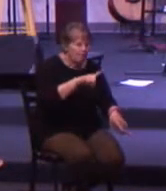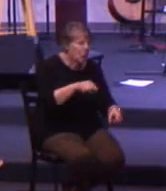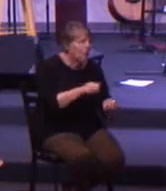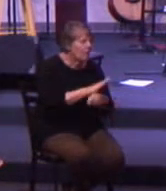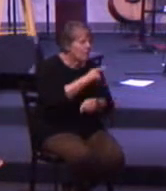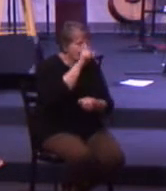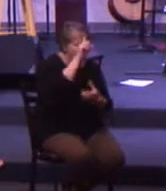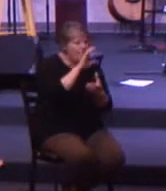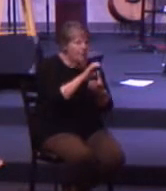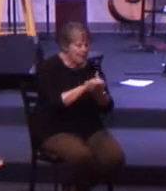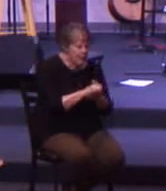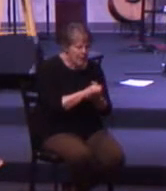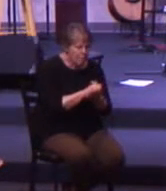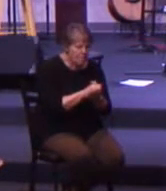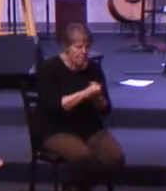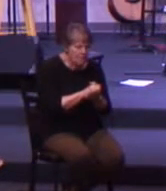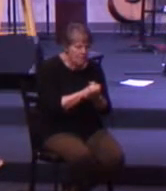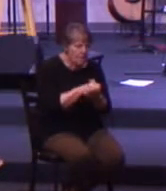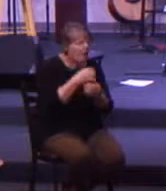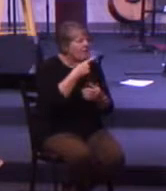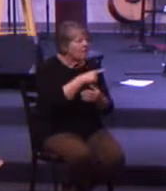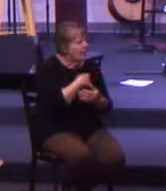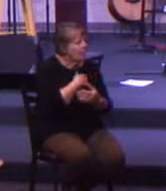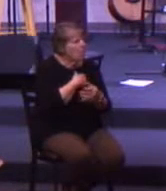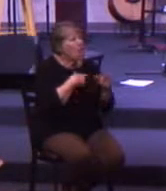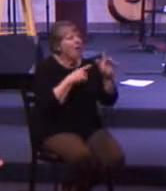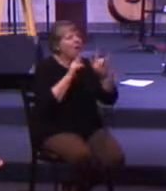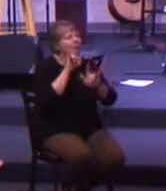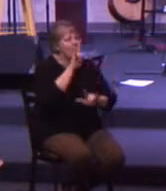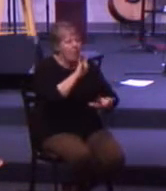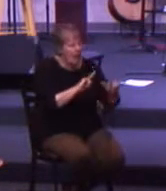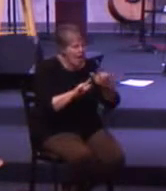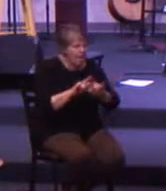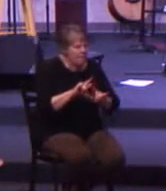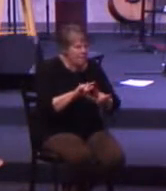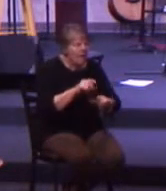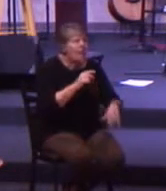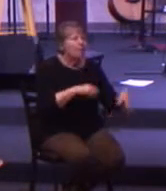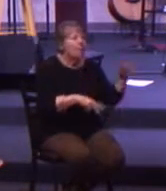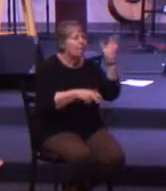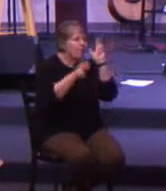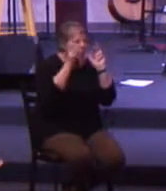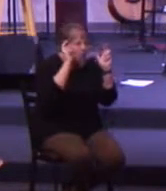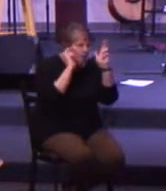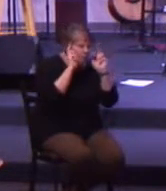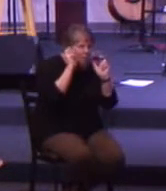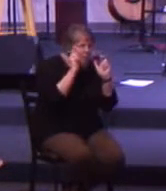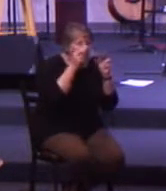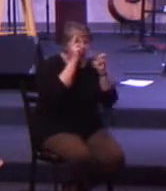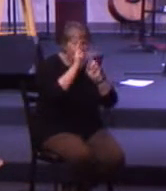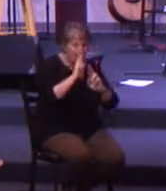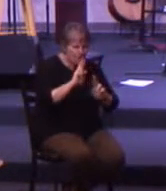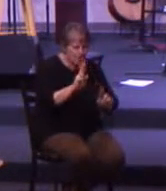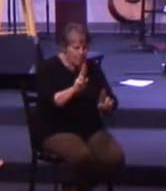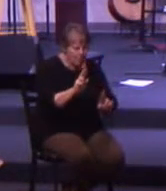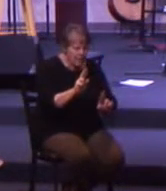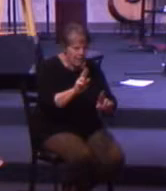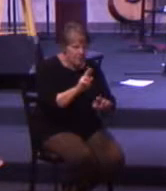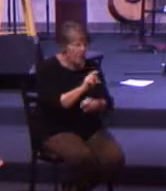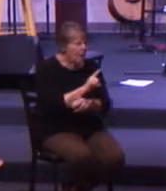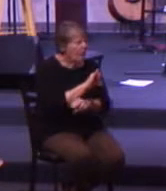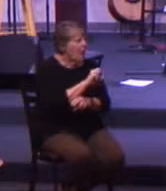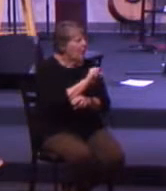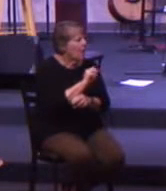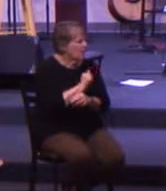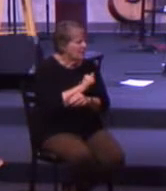loved and cherished. They were listened to and respected. And Lisa shared how, these were women from all around the country